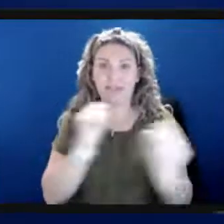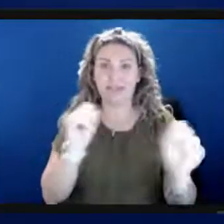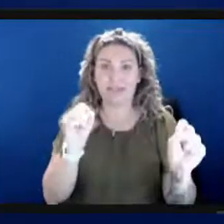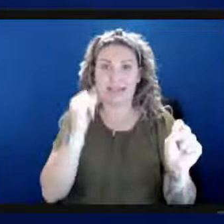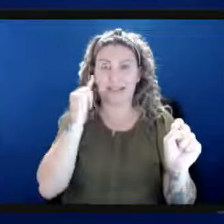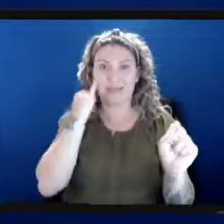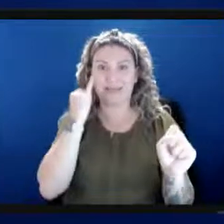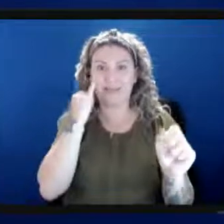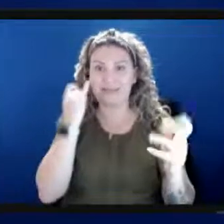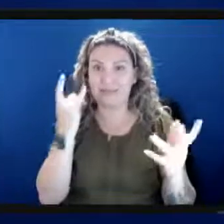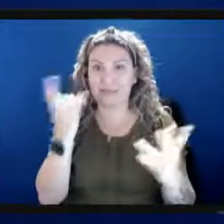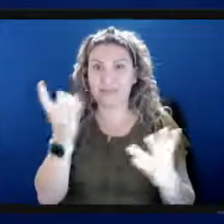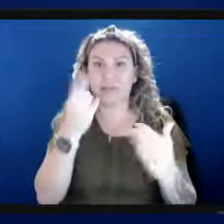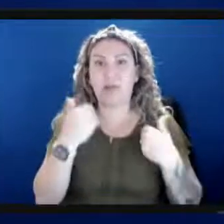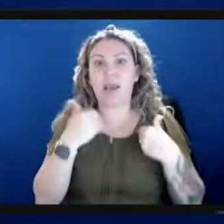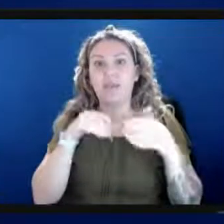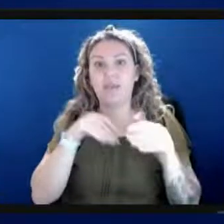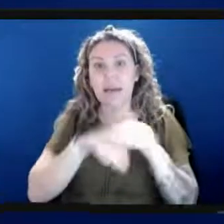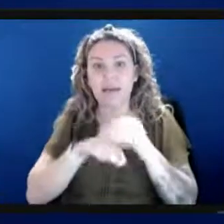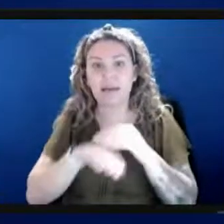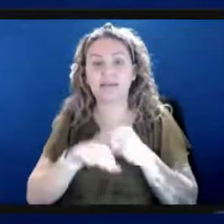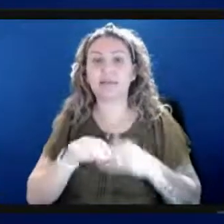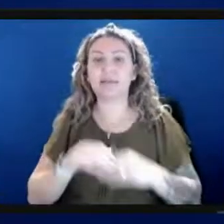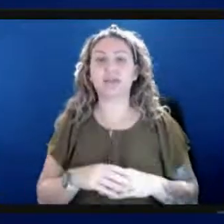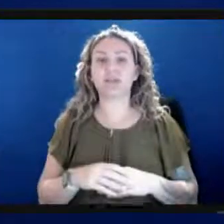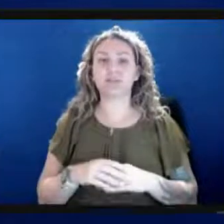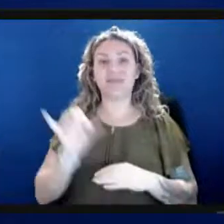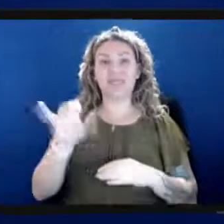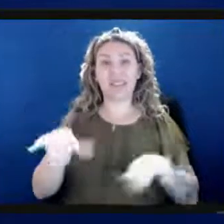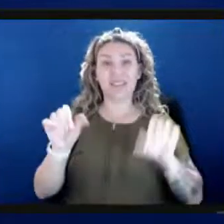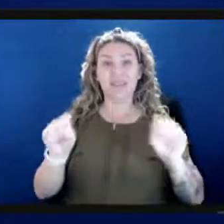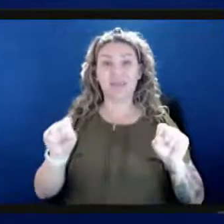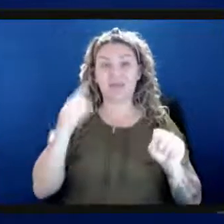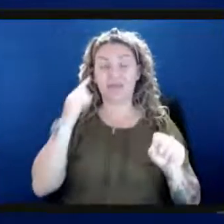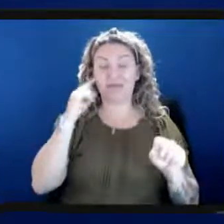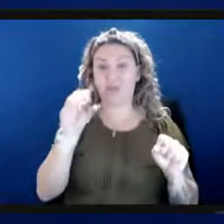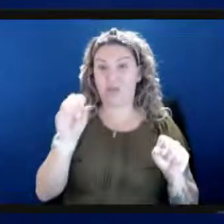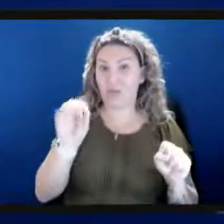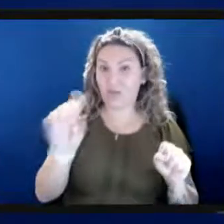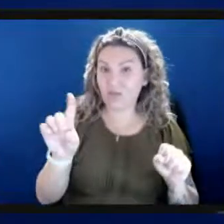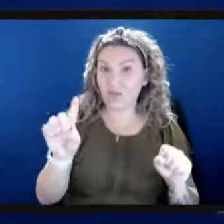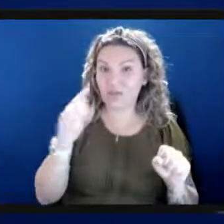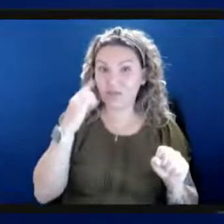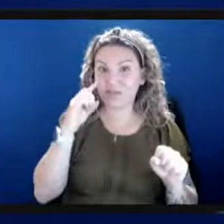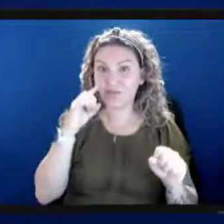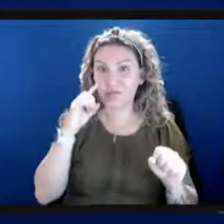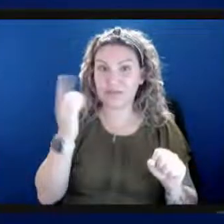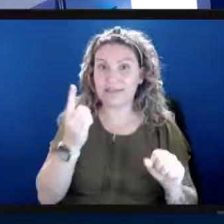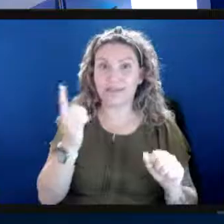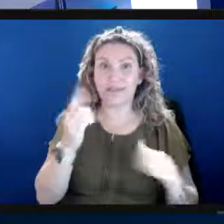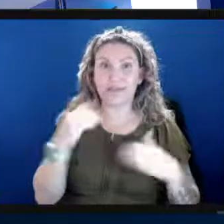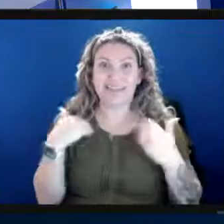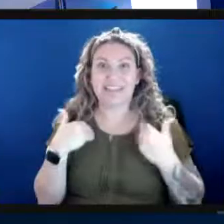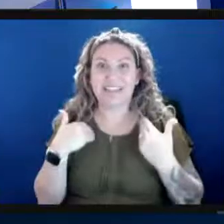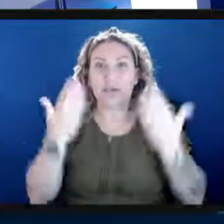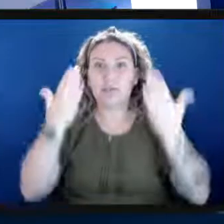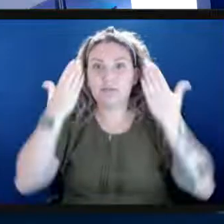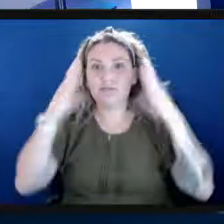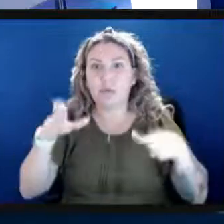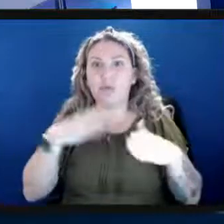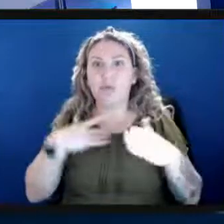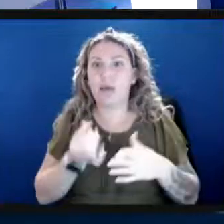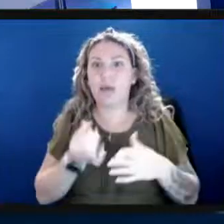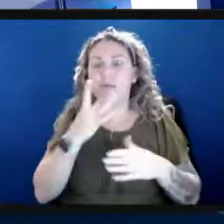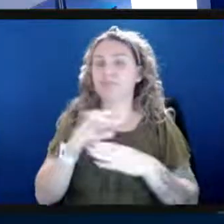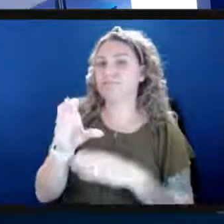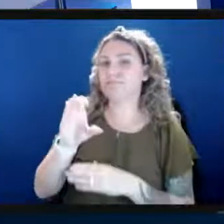to them, and that is a potential for overdose for a youngster who doesn't know what they're taking. Cindy has a question. She